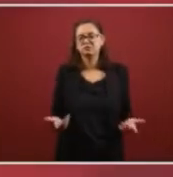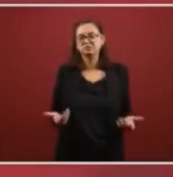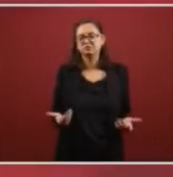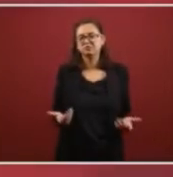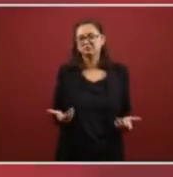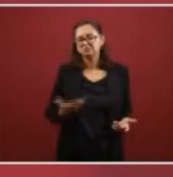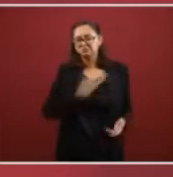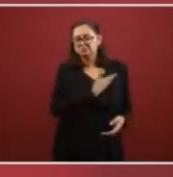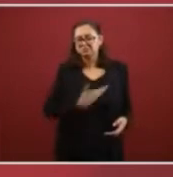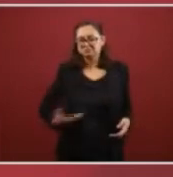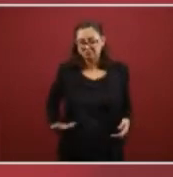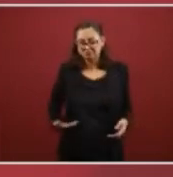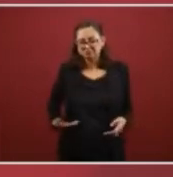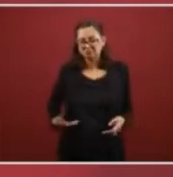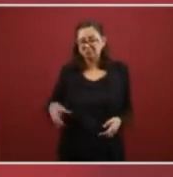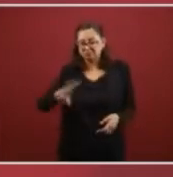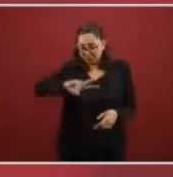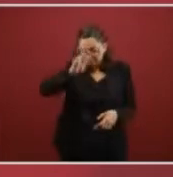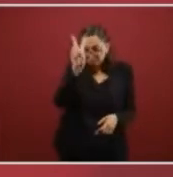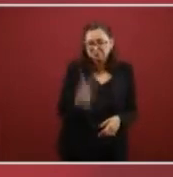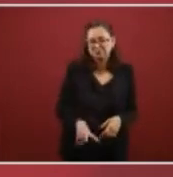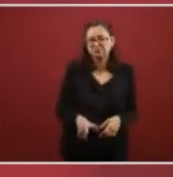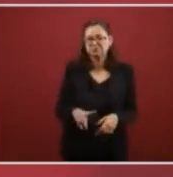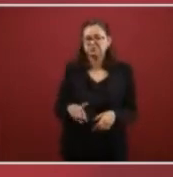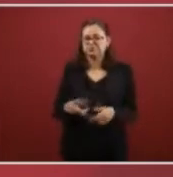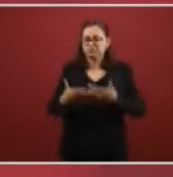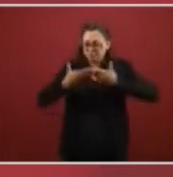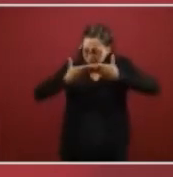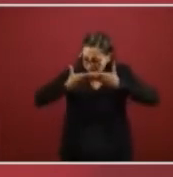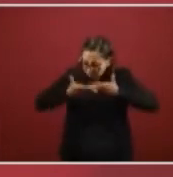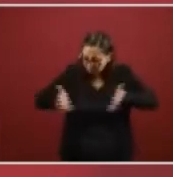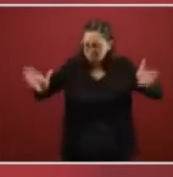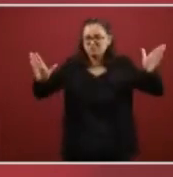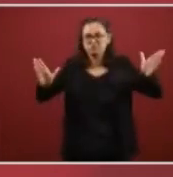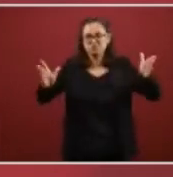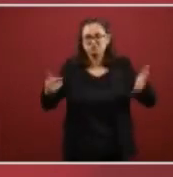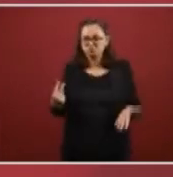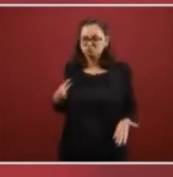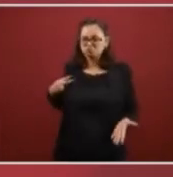had you ever seen a conference like this, open?